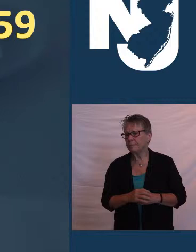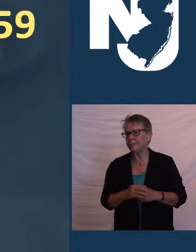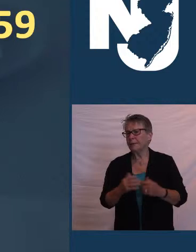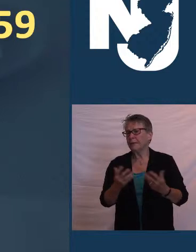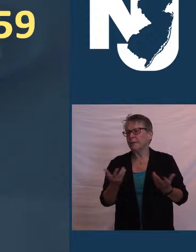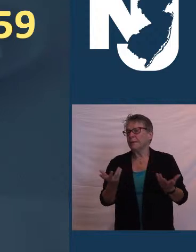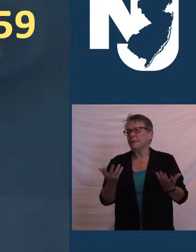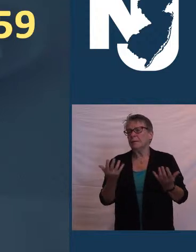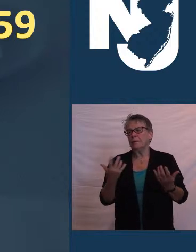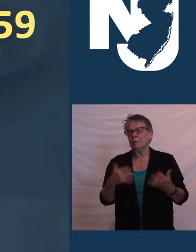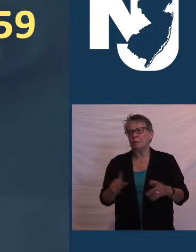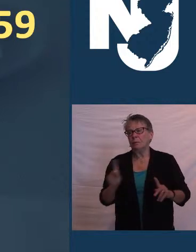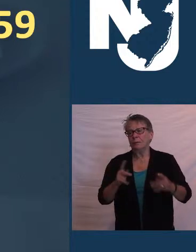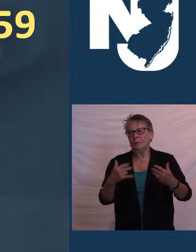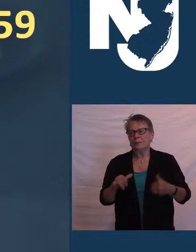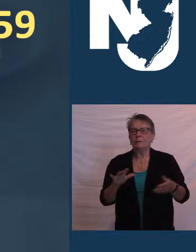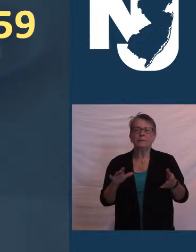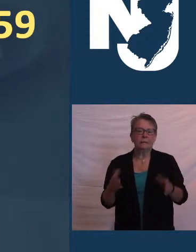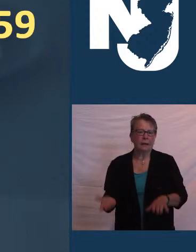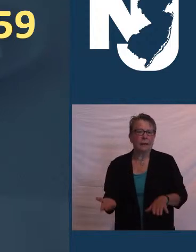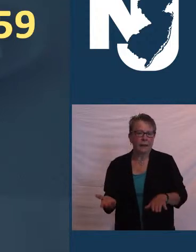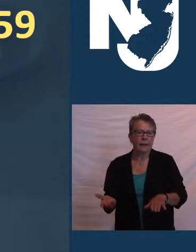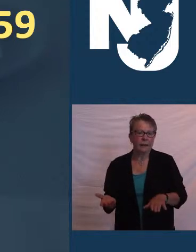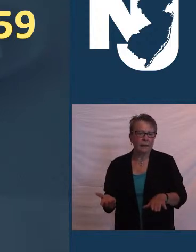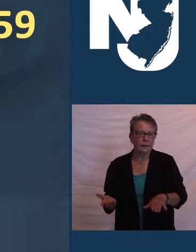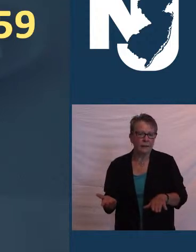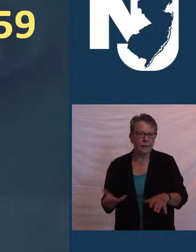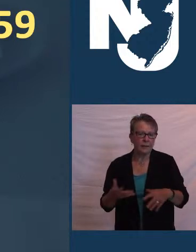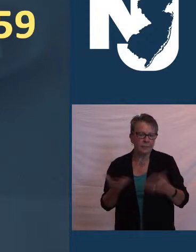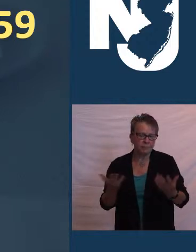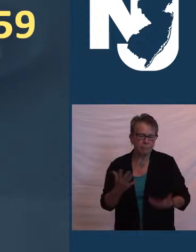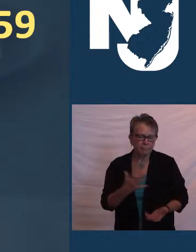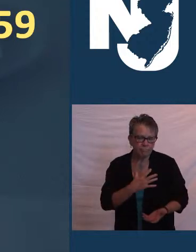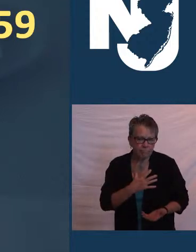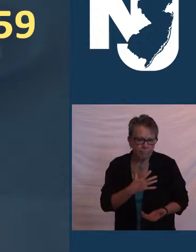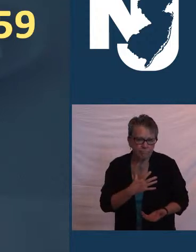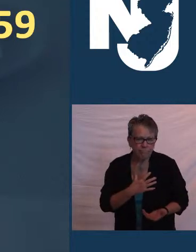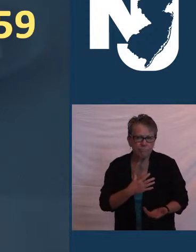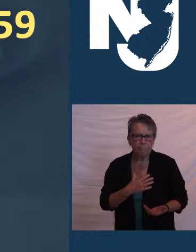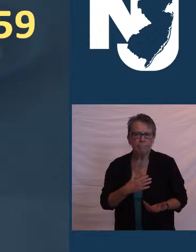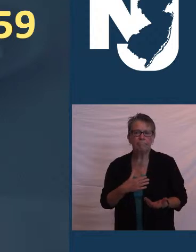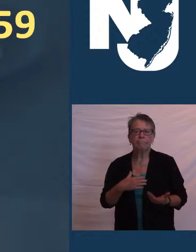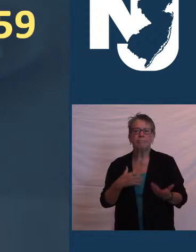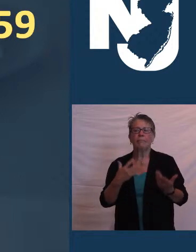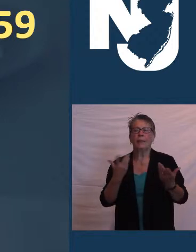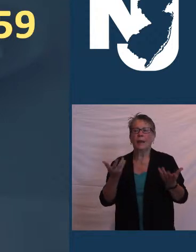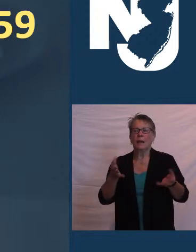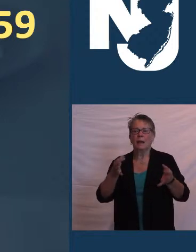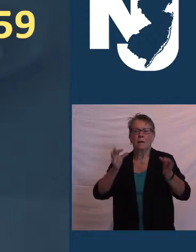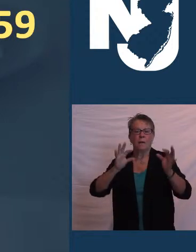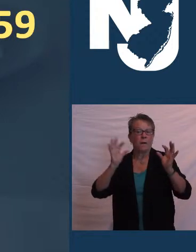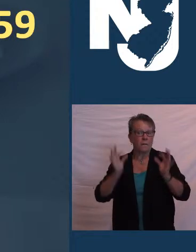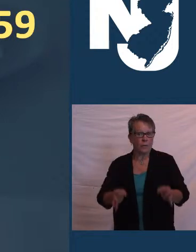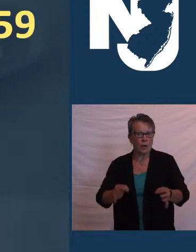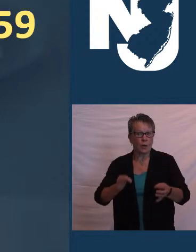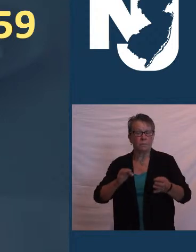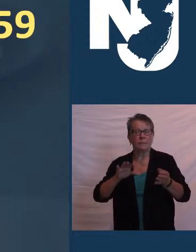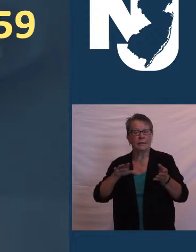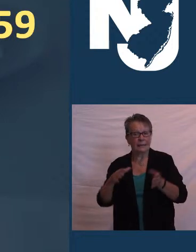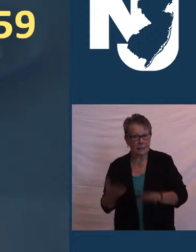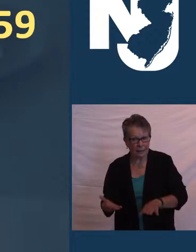COVID complicated deaths and the updated number of probable deaths. God bless them all, but as we do every